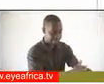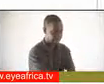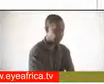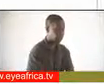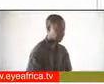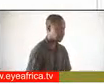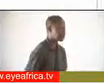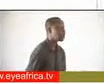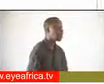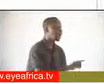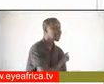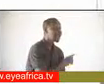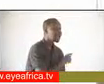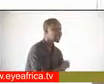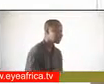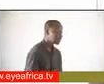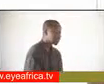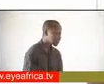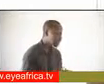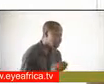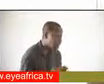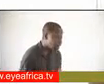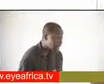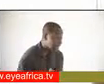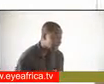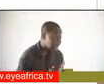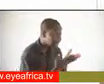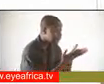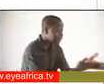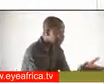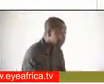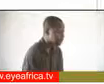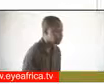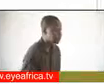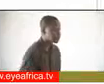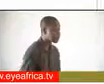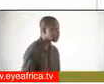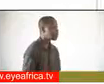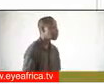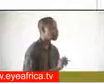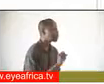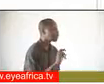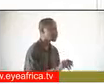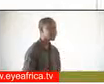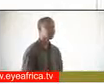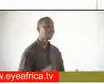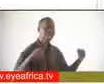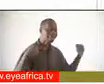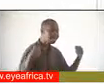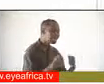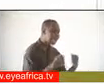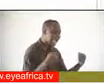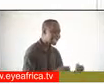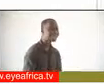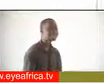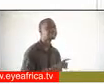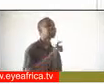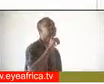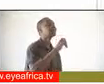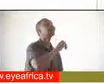and also take all the precautions that are given so that we can fight the